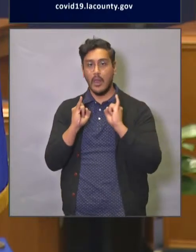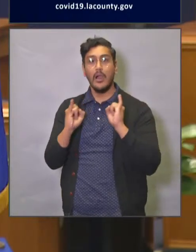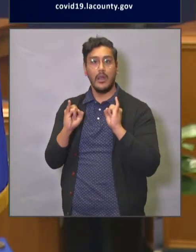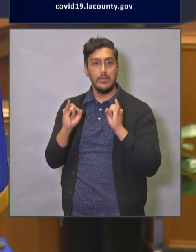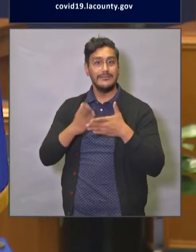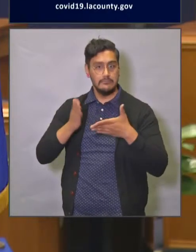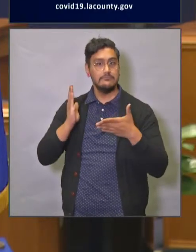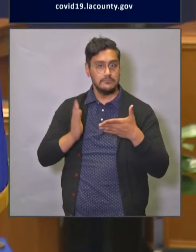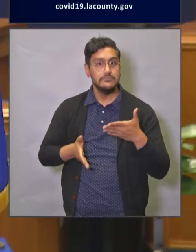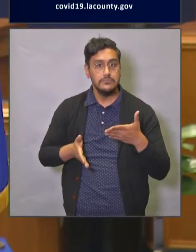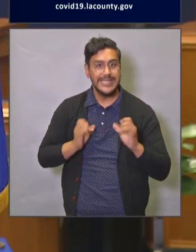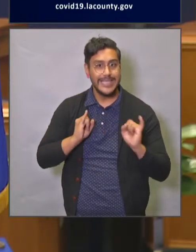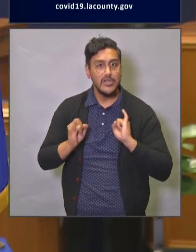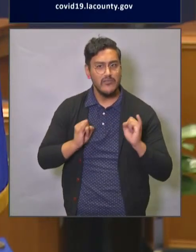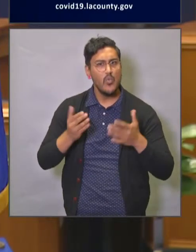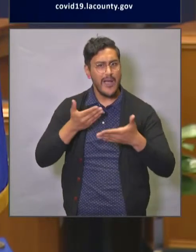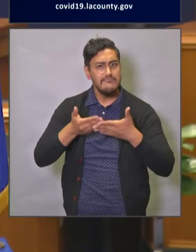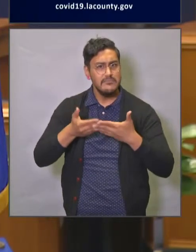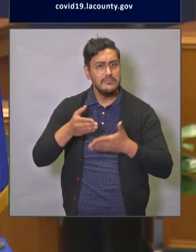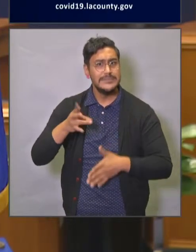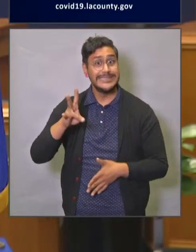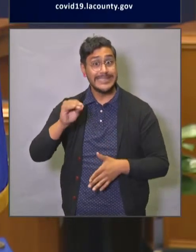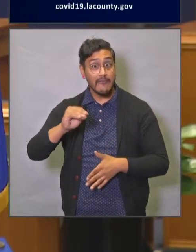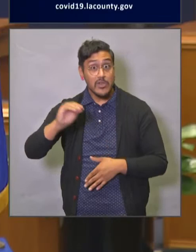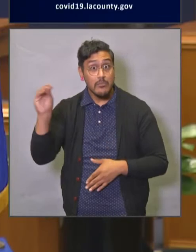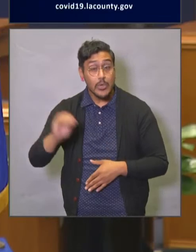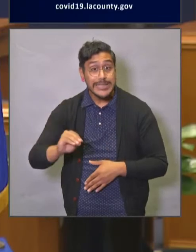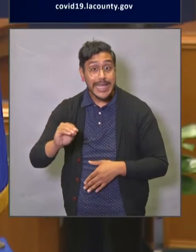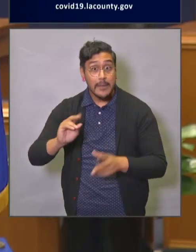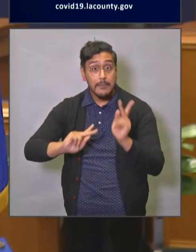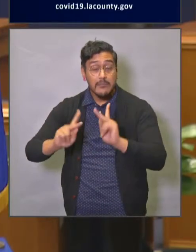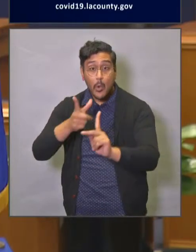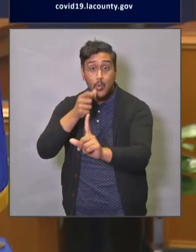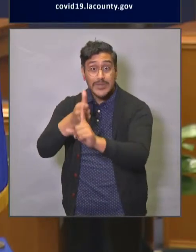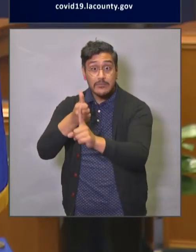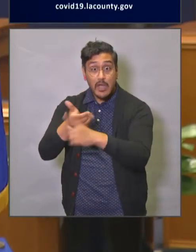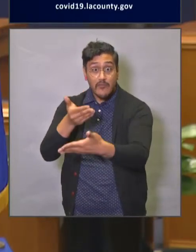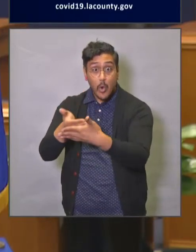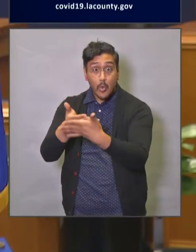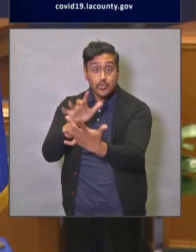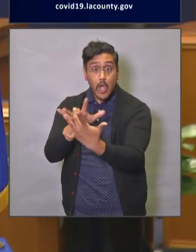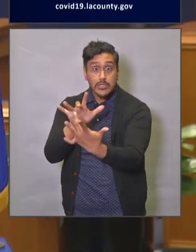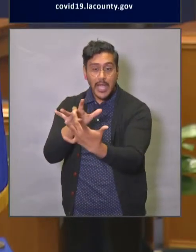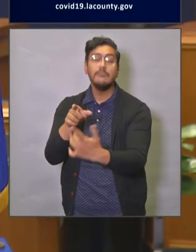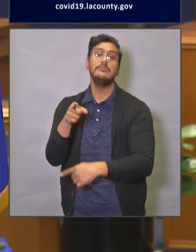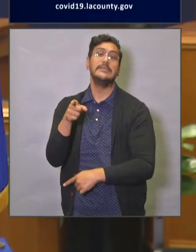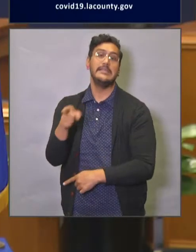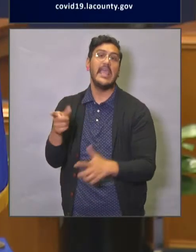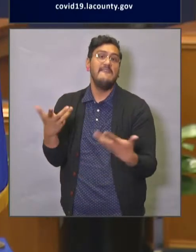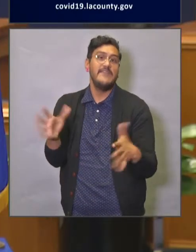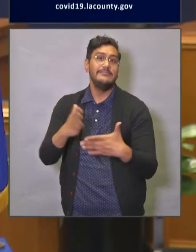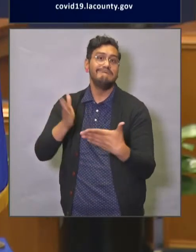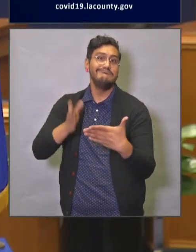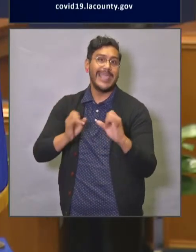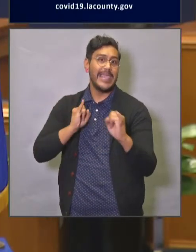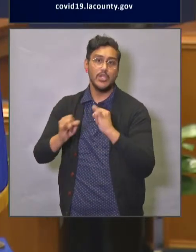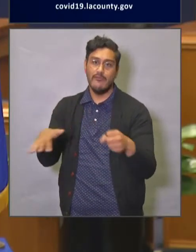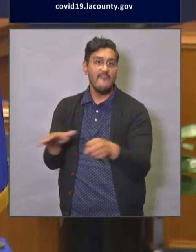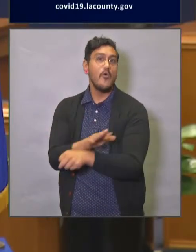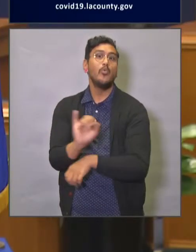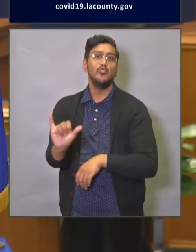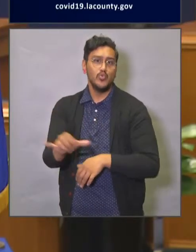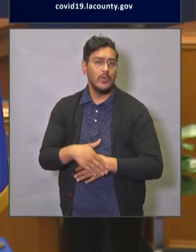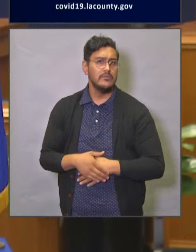70% of the people who are close contacts, identified as close contacts, completing the interviews. So I want to thank everyone who